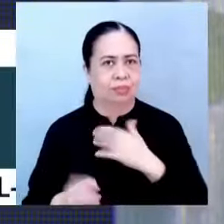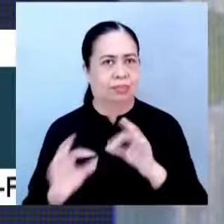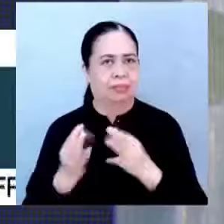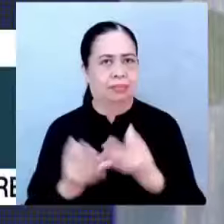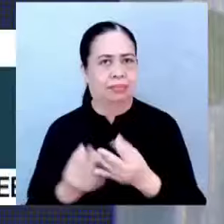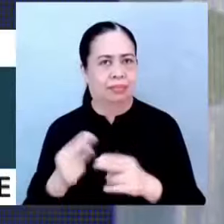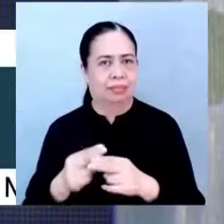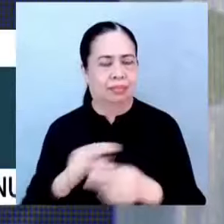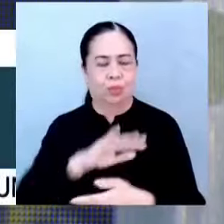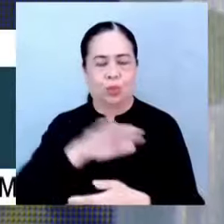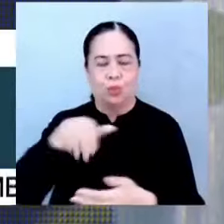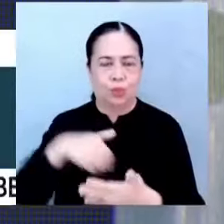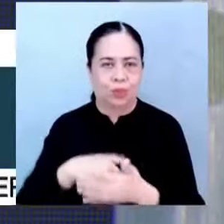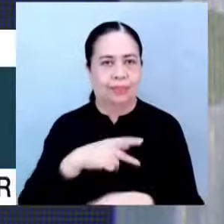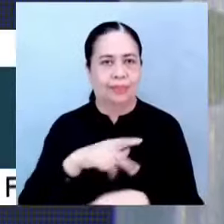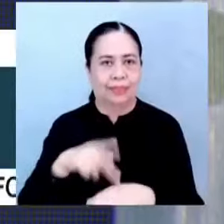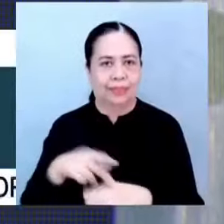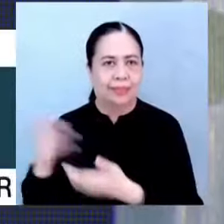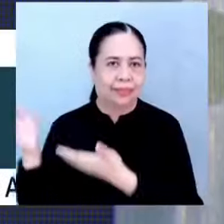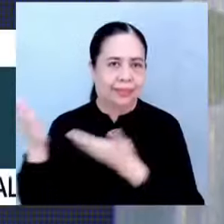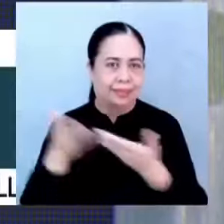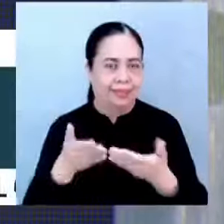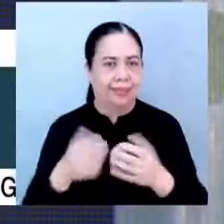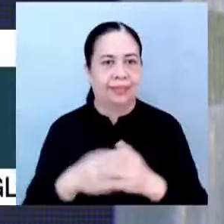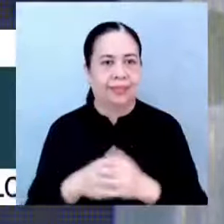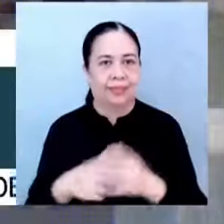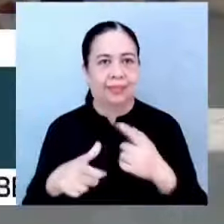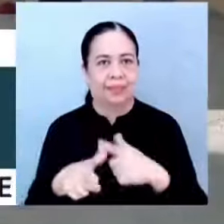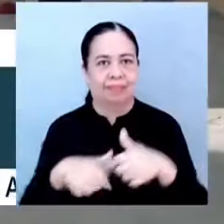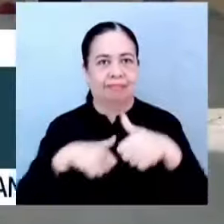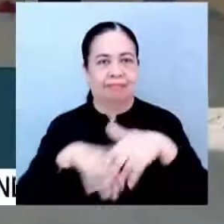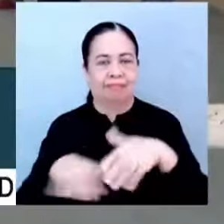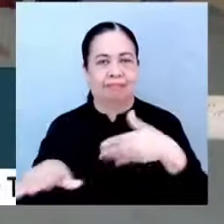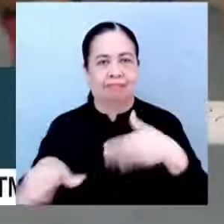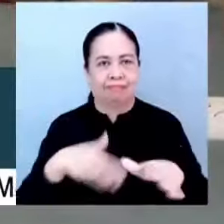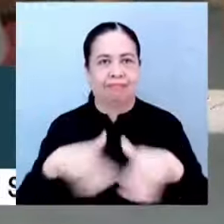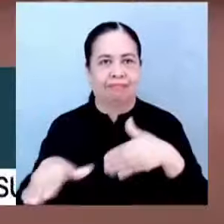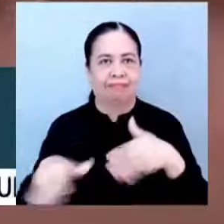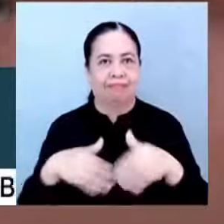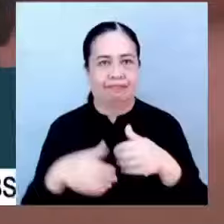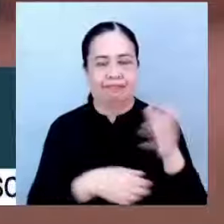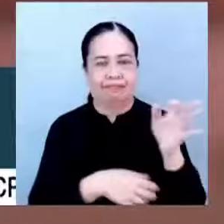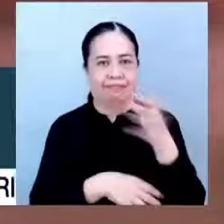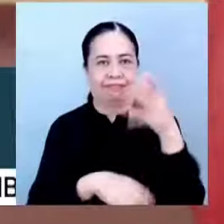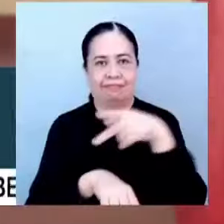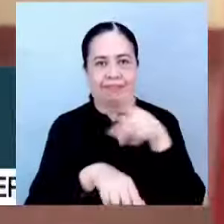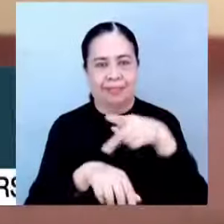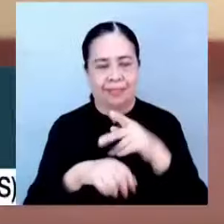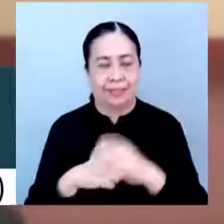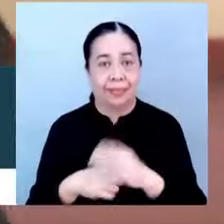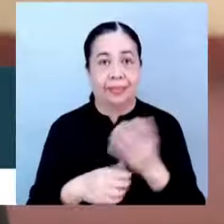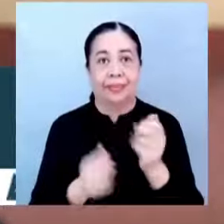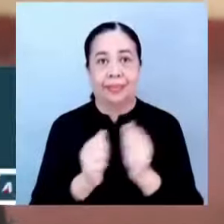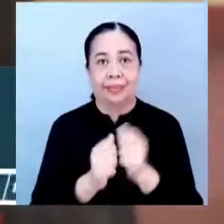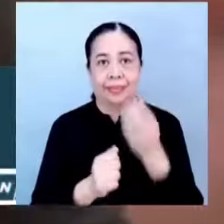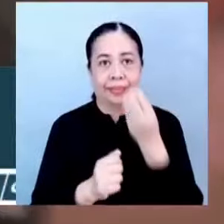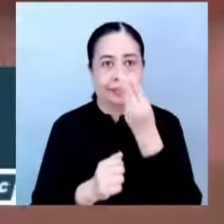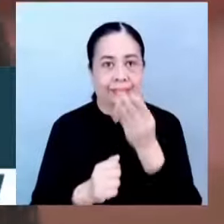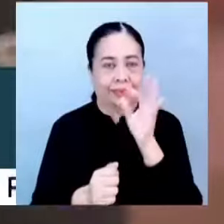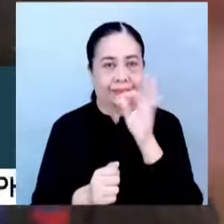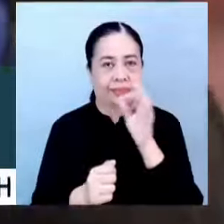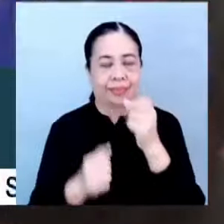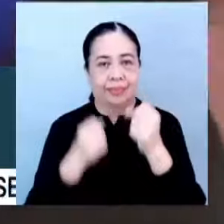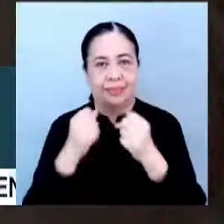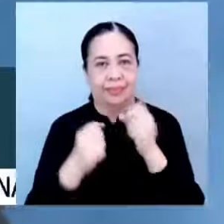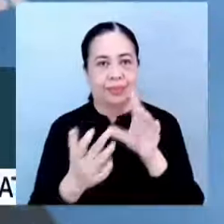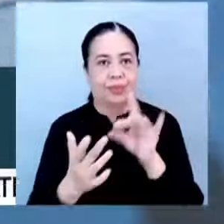buong Pilipinas yung dala namin. Tapos naglalakad kami hawak ng Pilipinas. Petesio and Paalam are among the few Filipino boxers